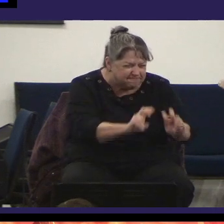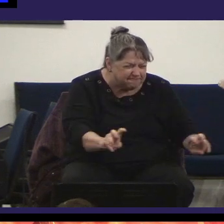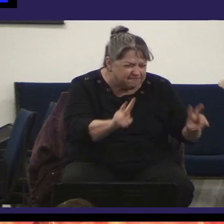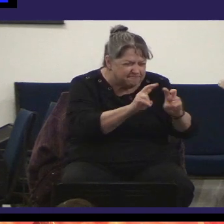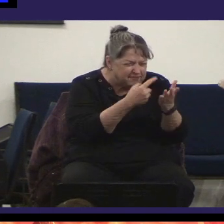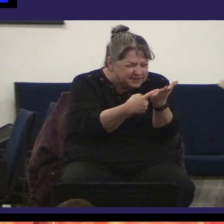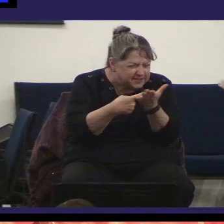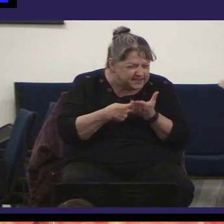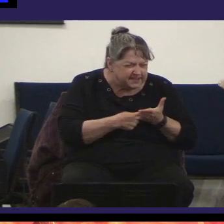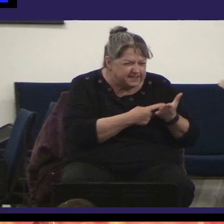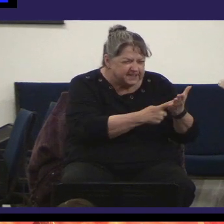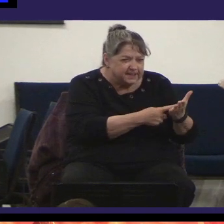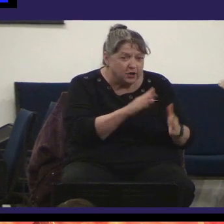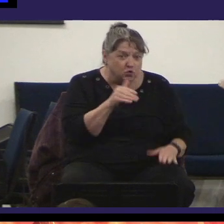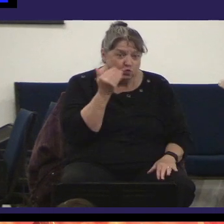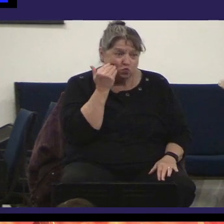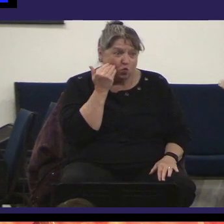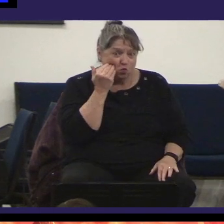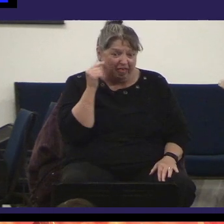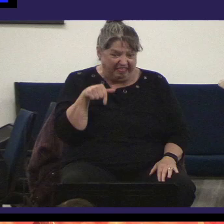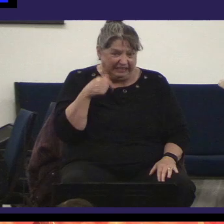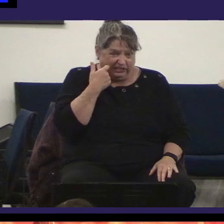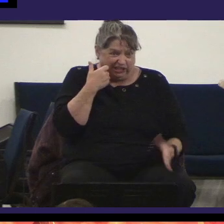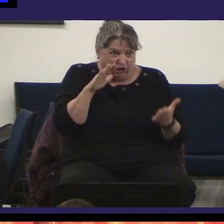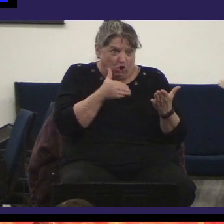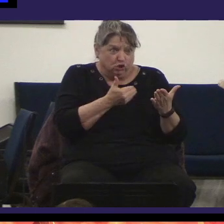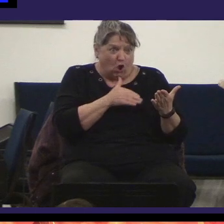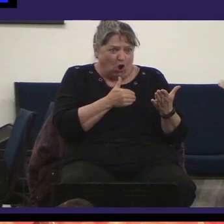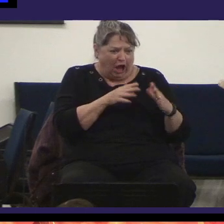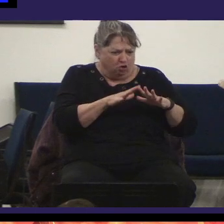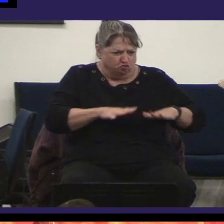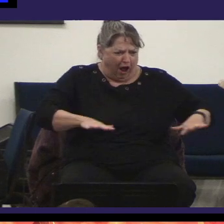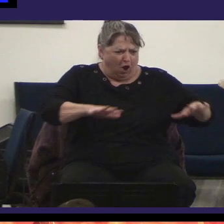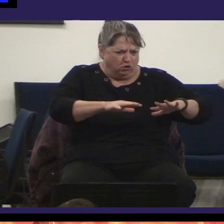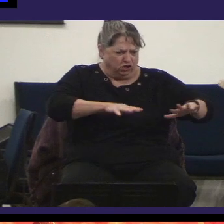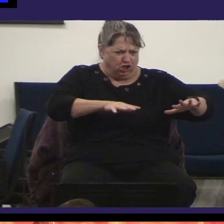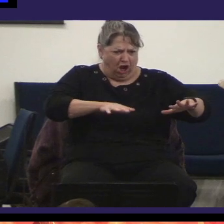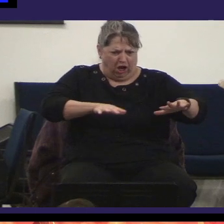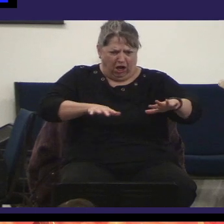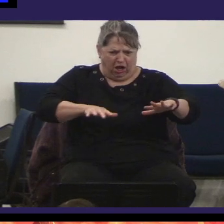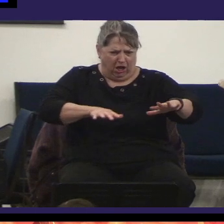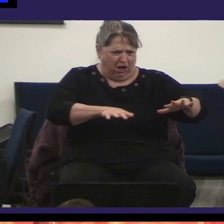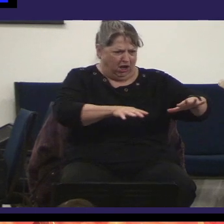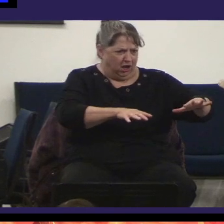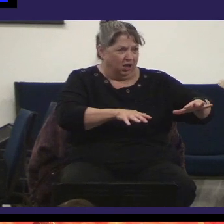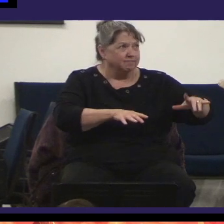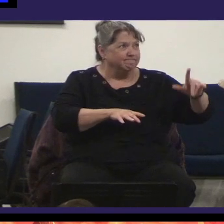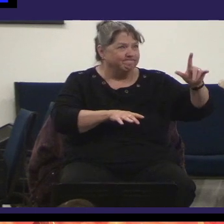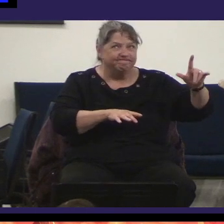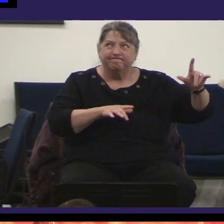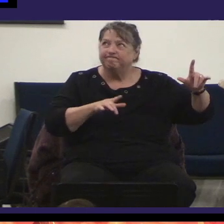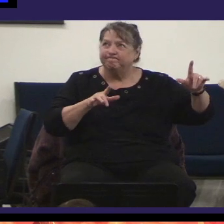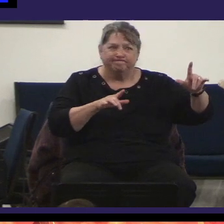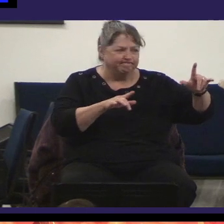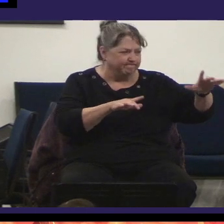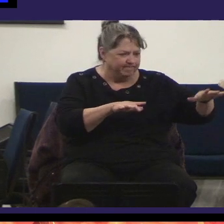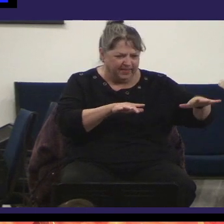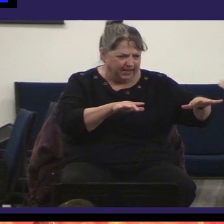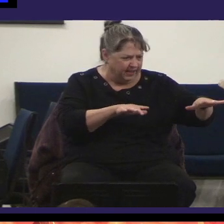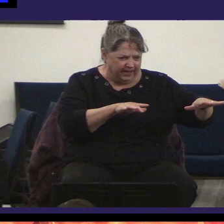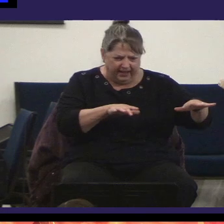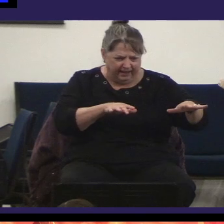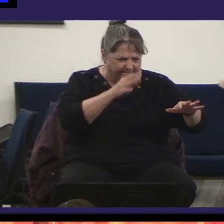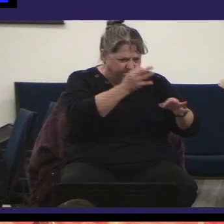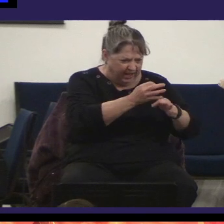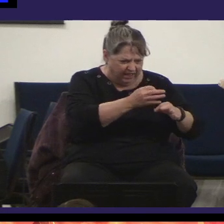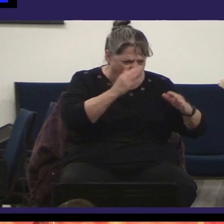ground is shaking around us. Where is our faith? Where is our hope? It's in the Lord. He said, you know,